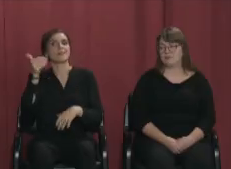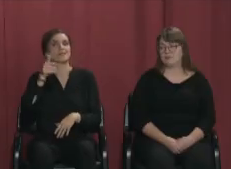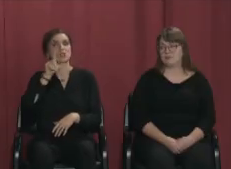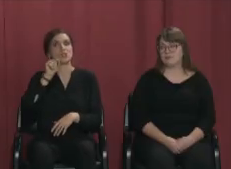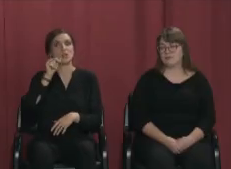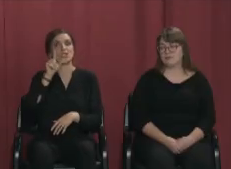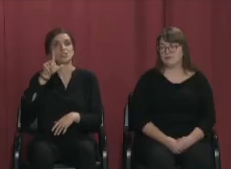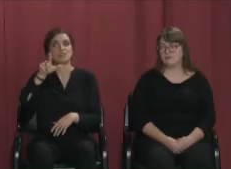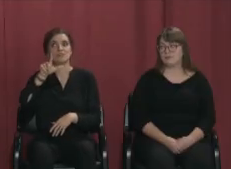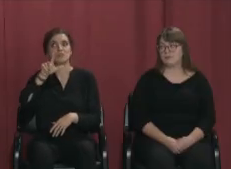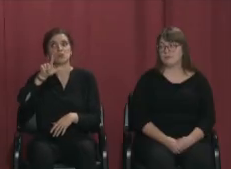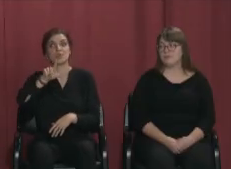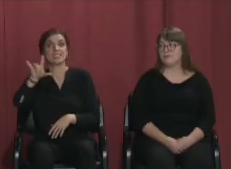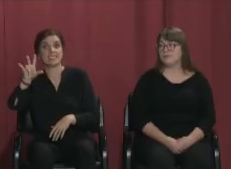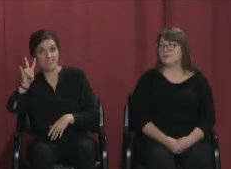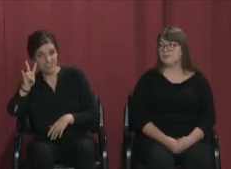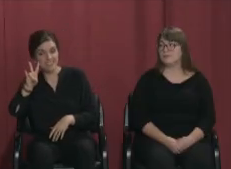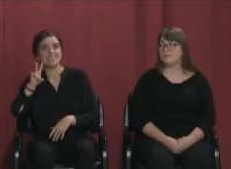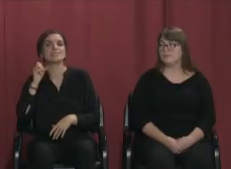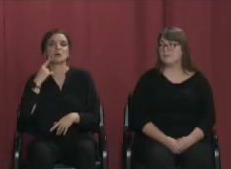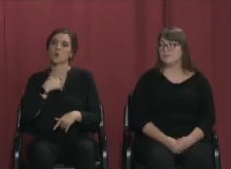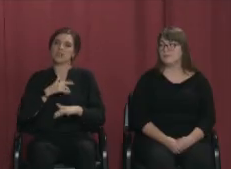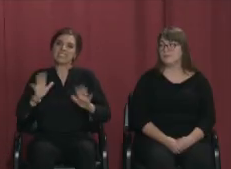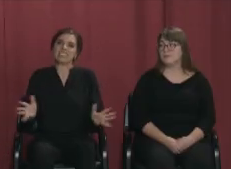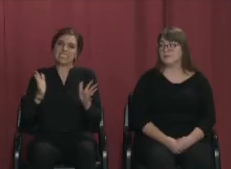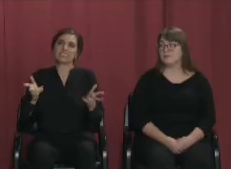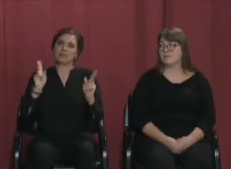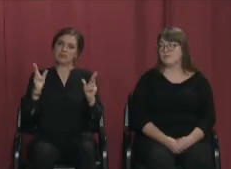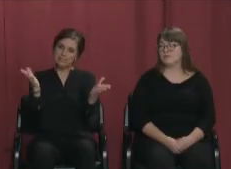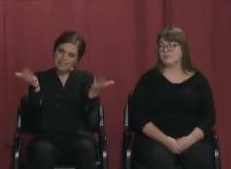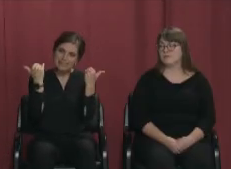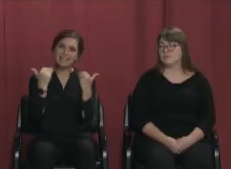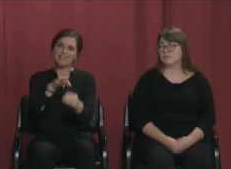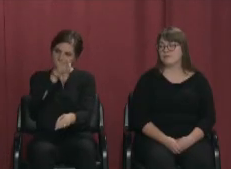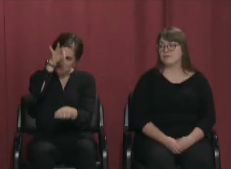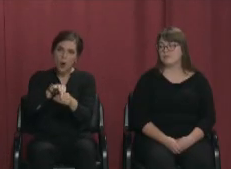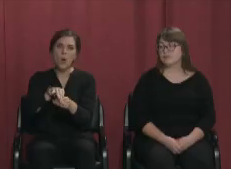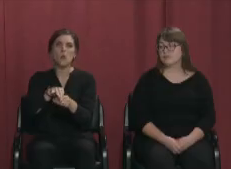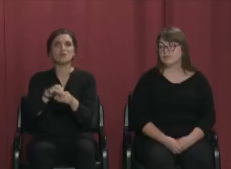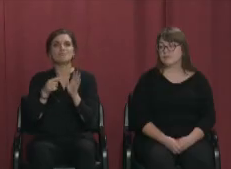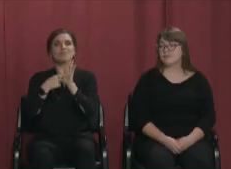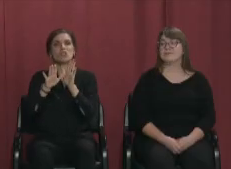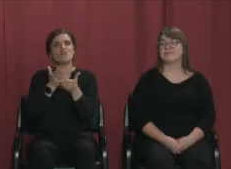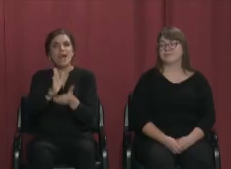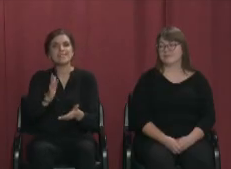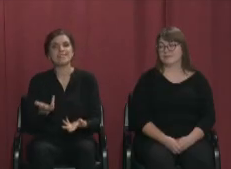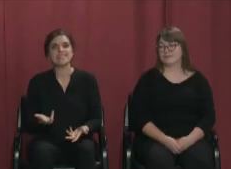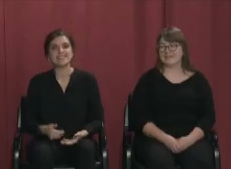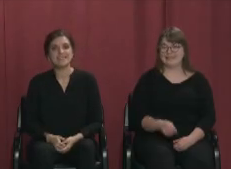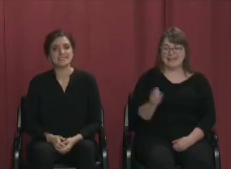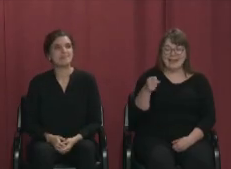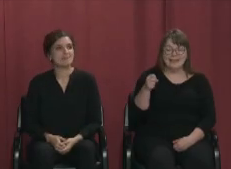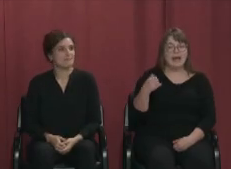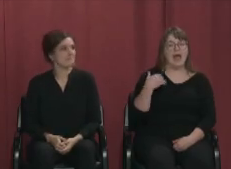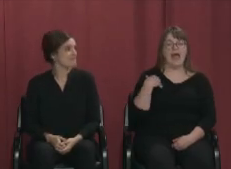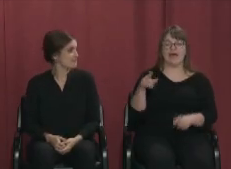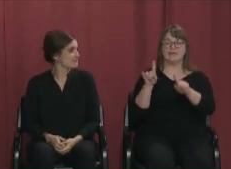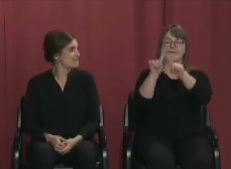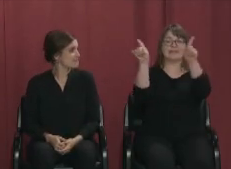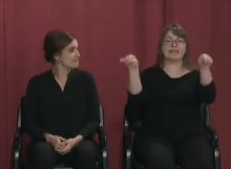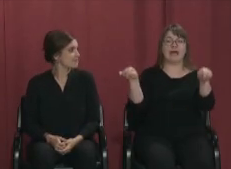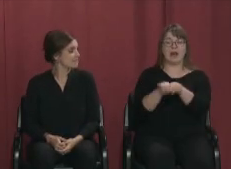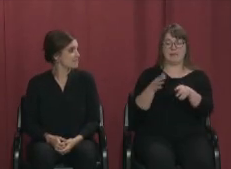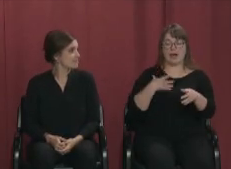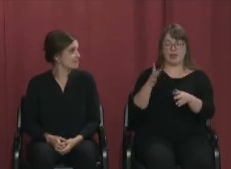there and exercise your right to vote. Absolutely. I have a sign in my yard and it says vote. Just please